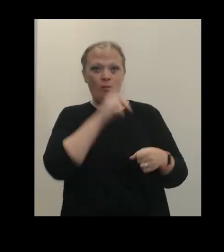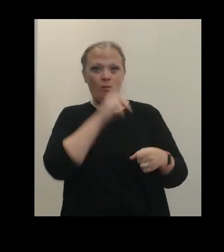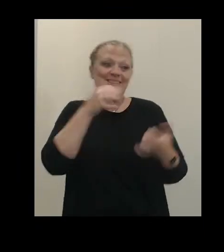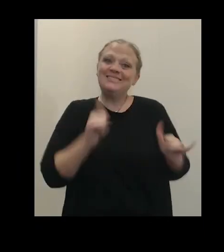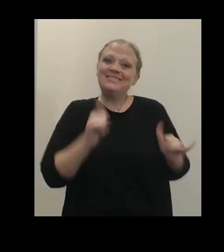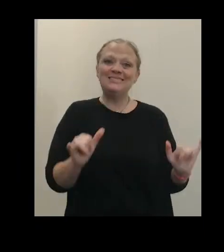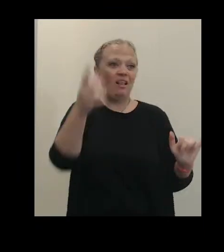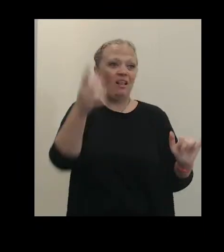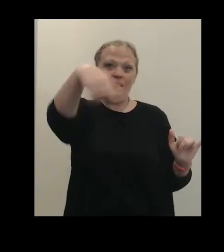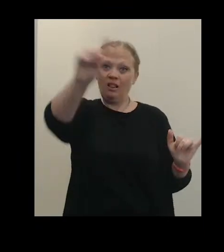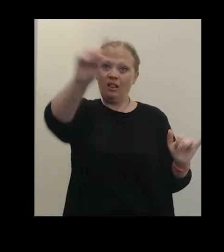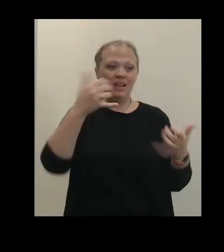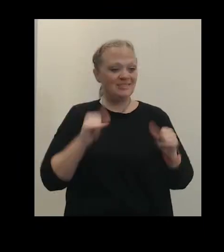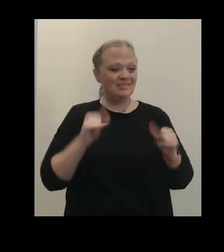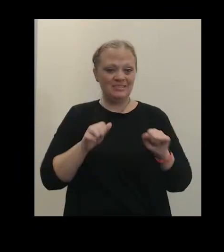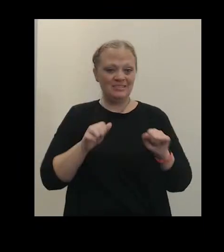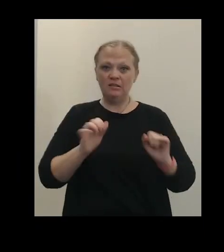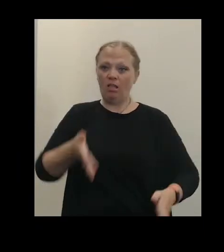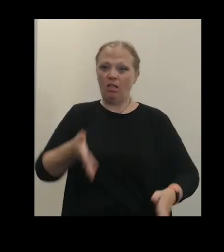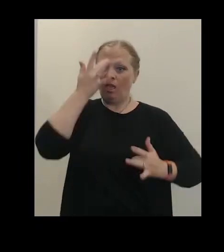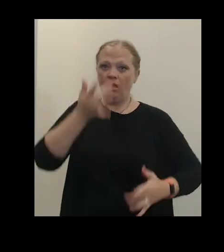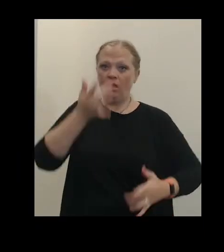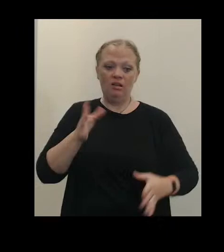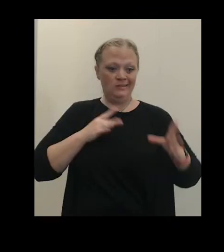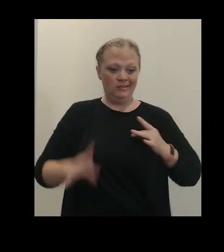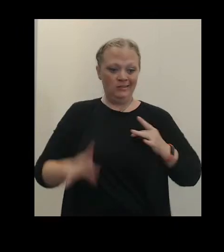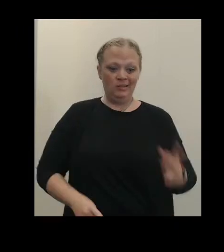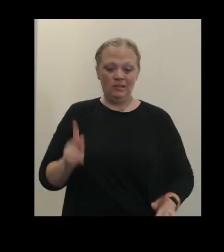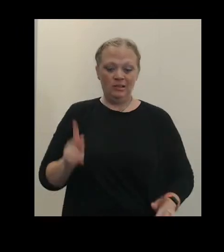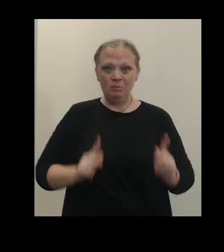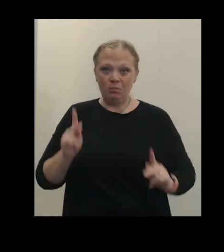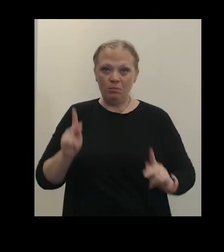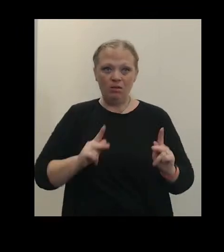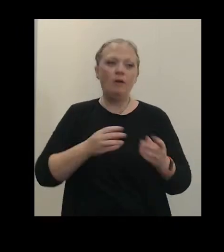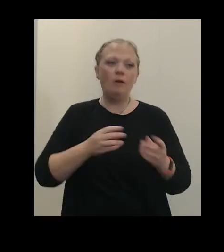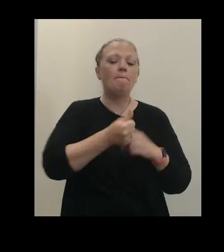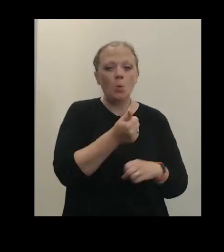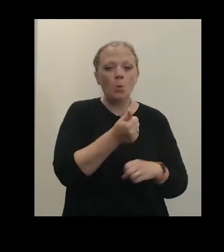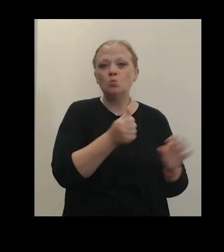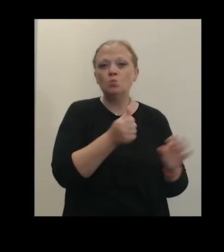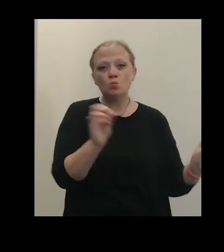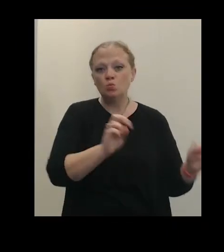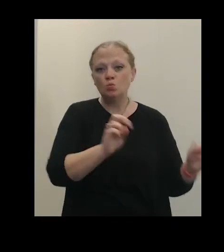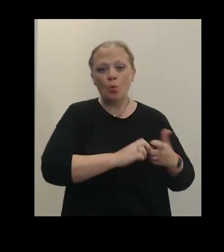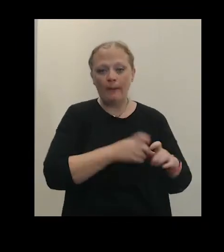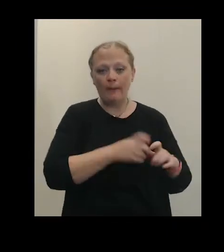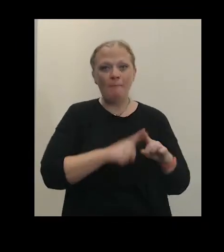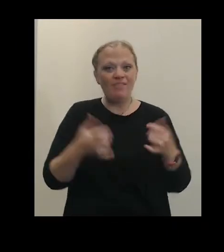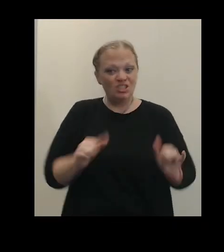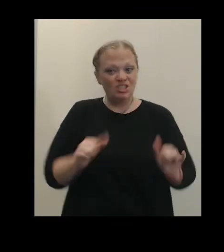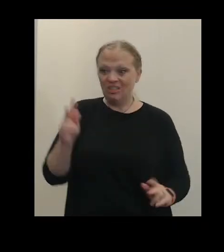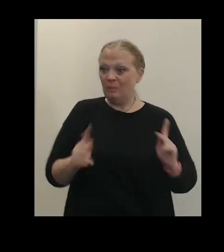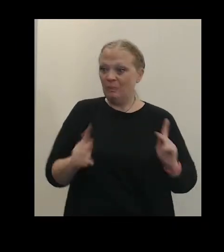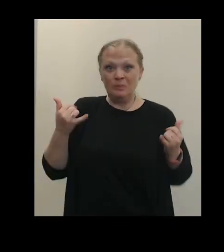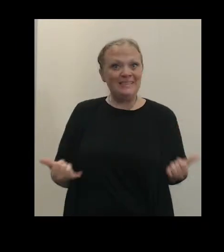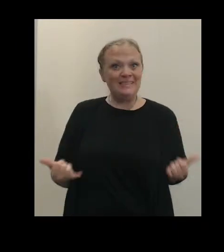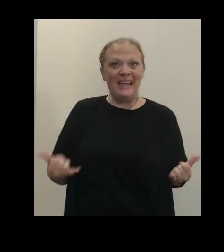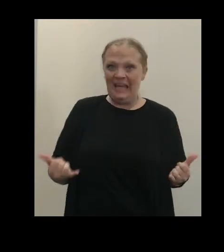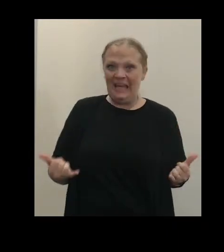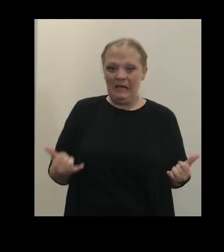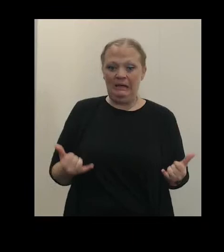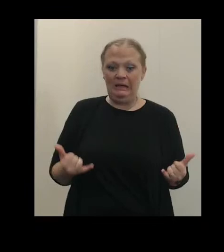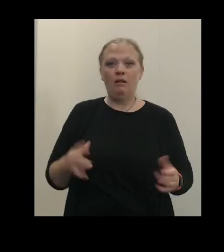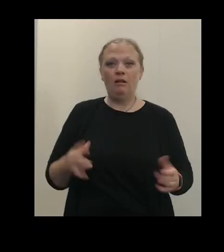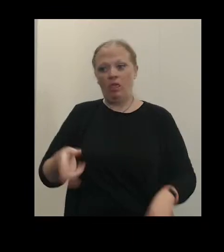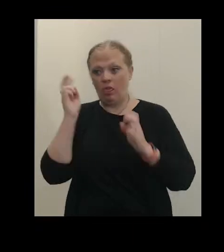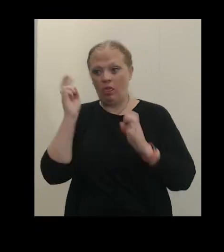there, it's still infecting people. Most people that get infected don't have an issue, but there are individuals today in Erie County who are in the